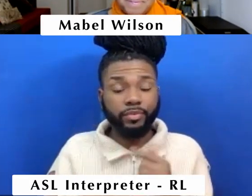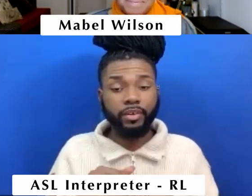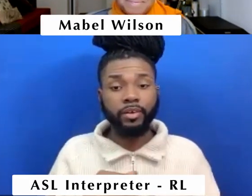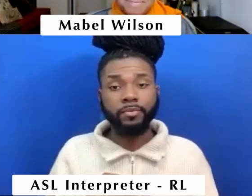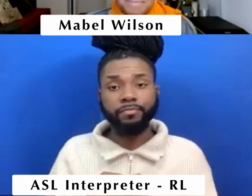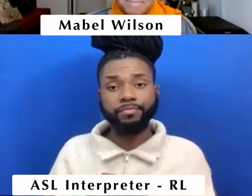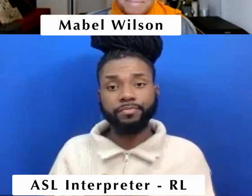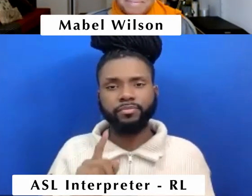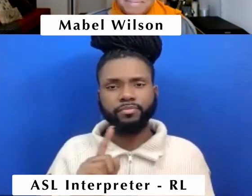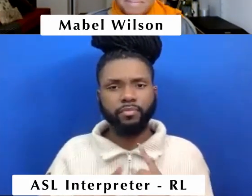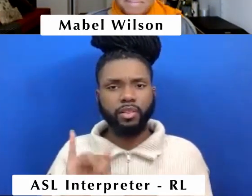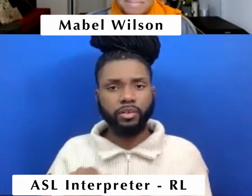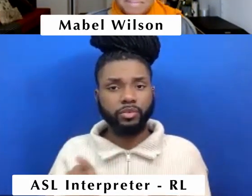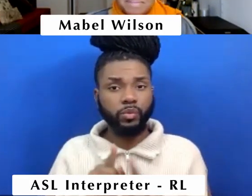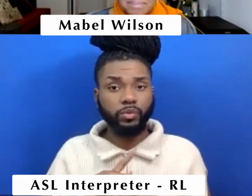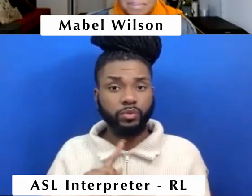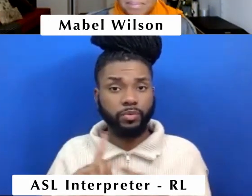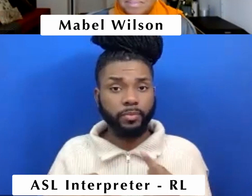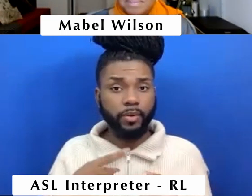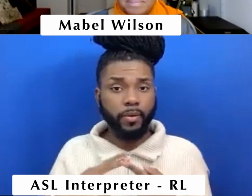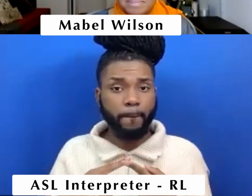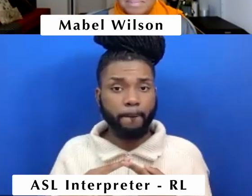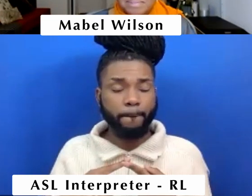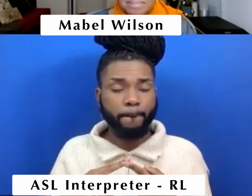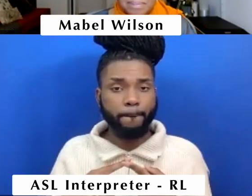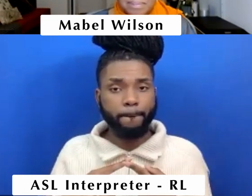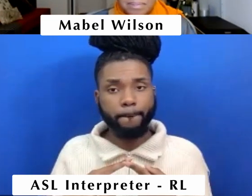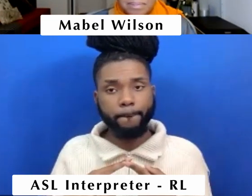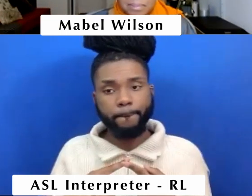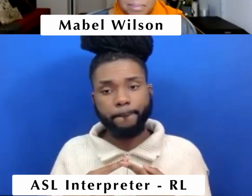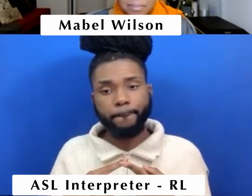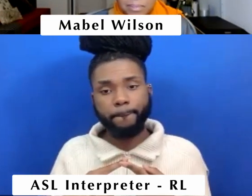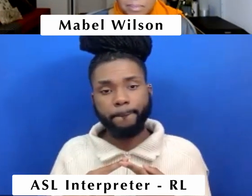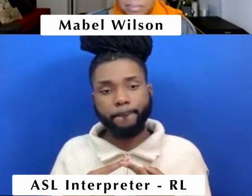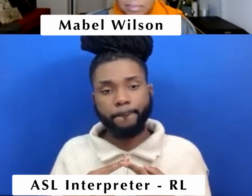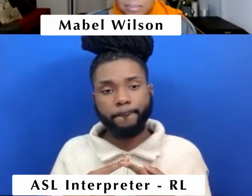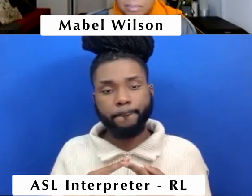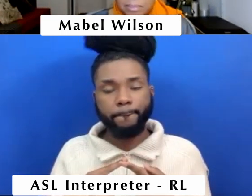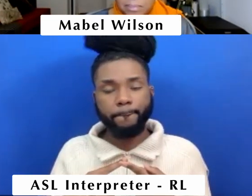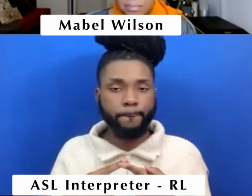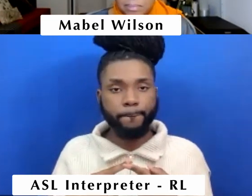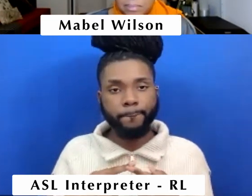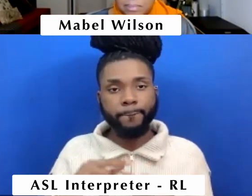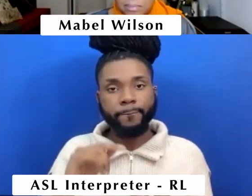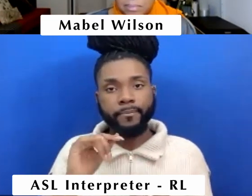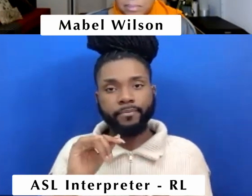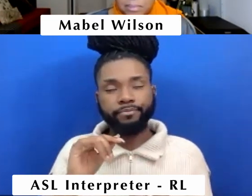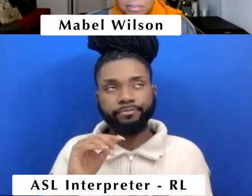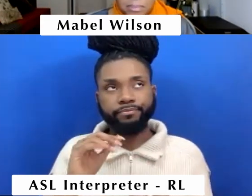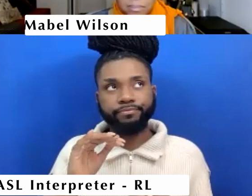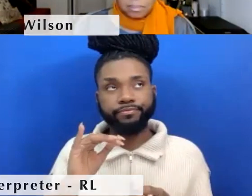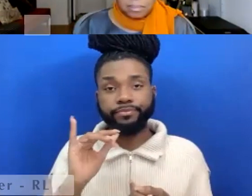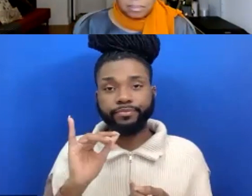But it's also about, it is a declaration of